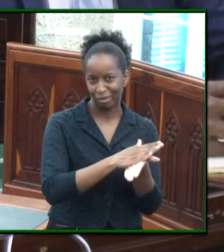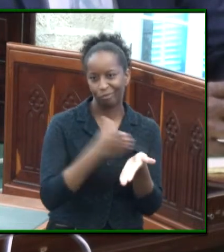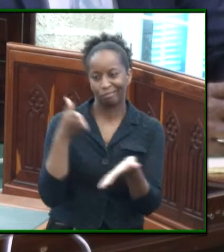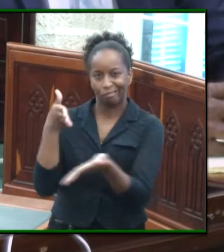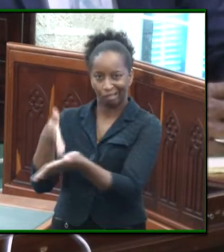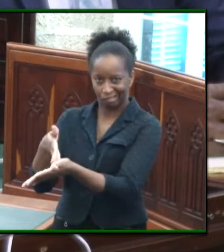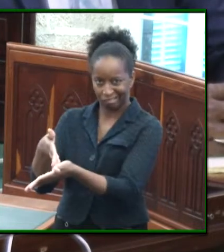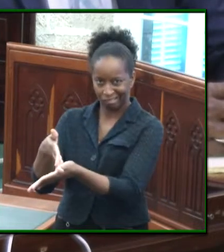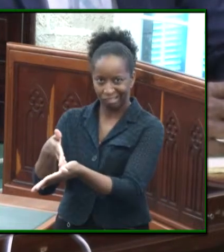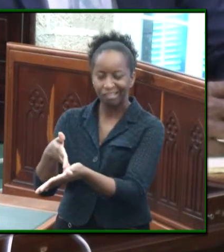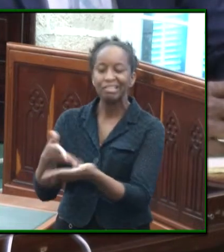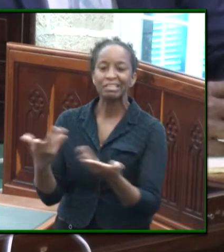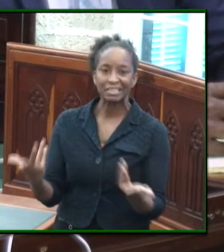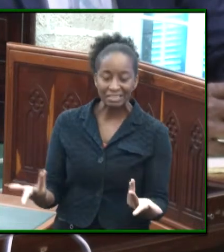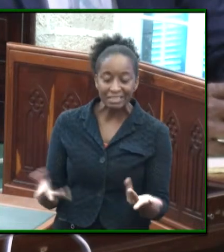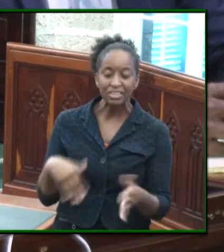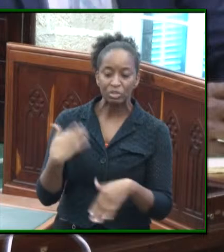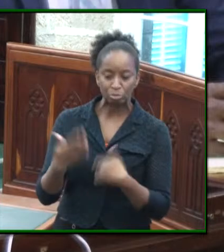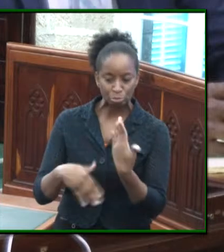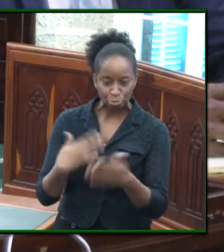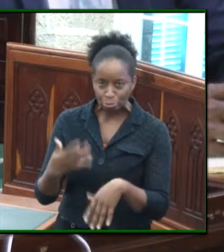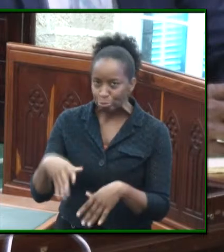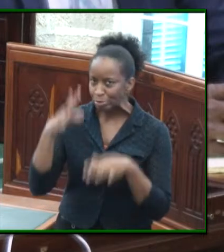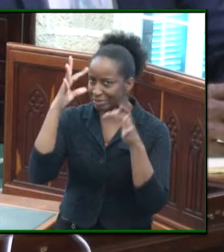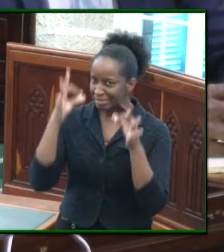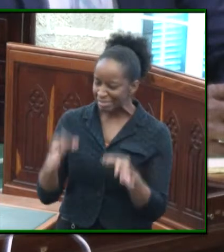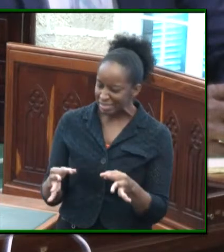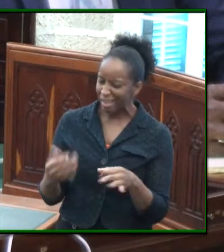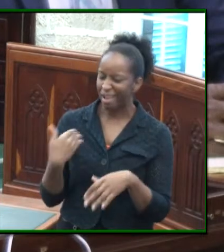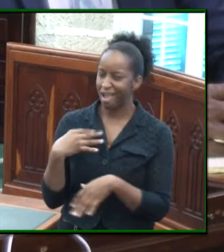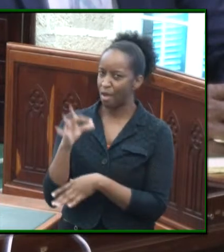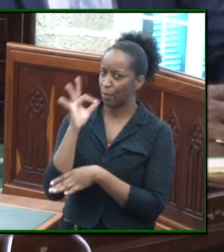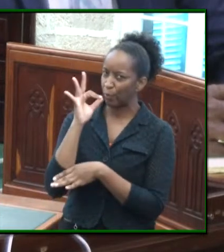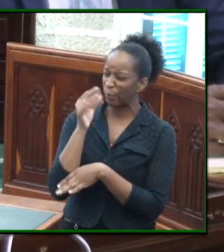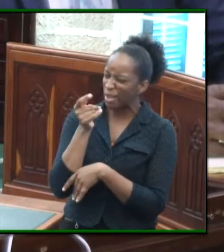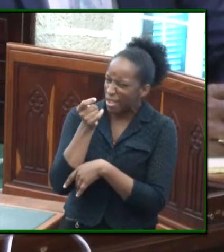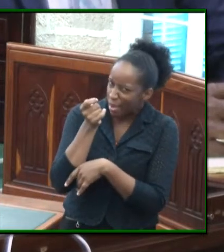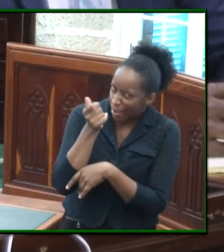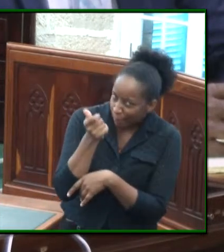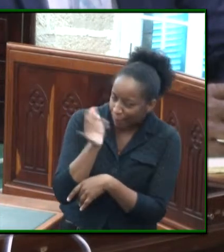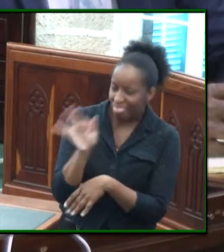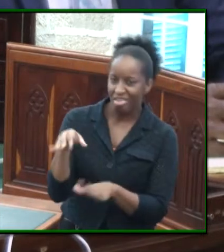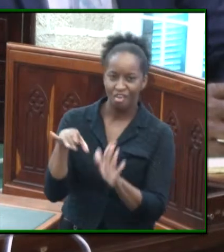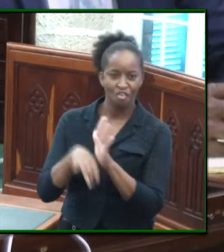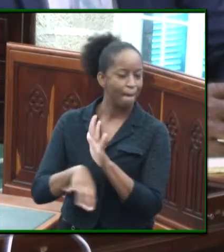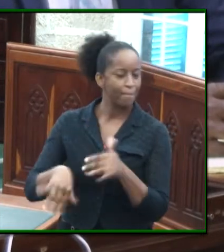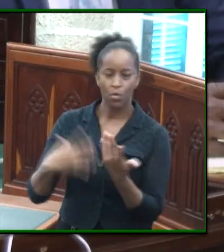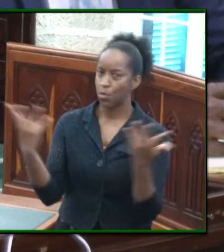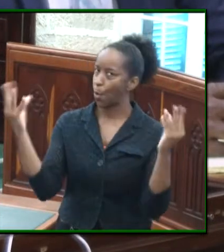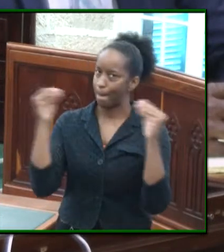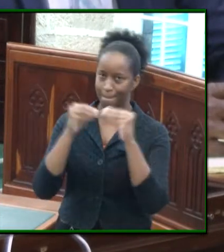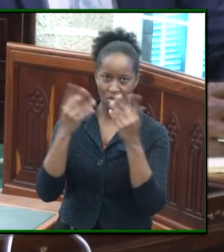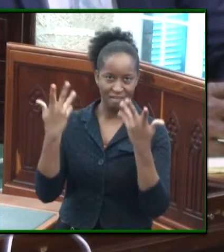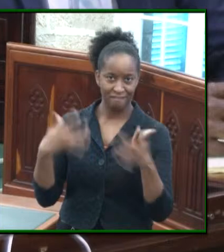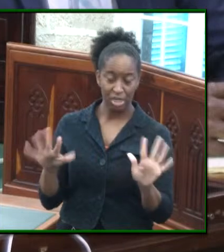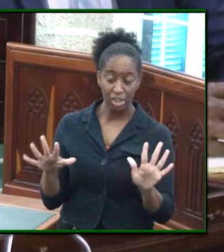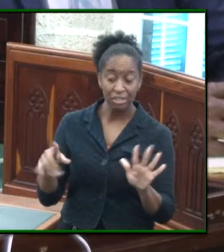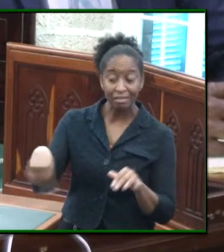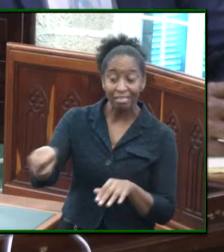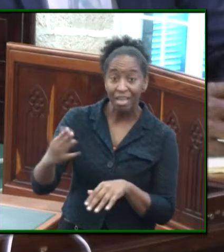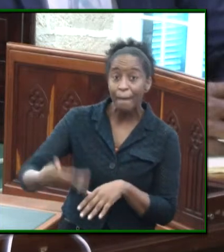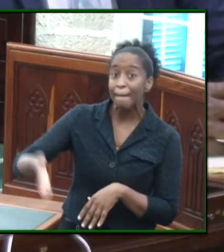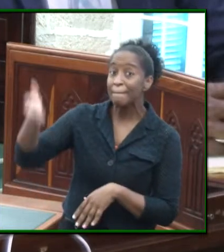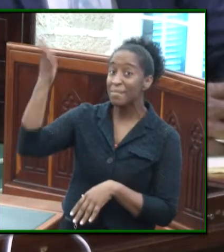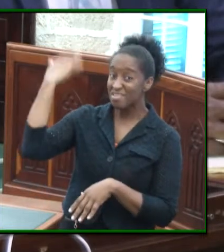removed a significant portion of criminal records from Barbadians who had been charged